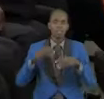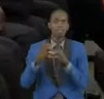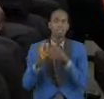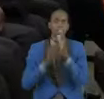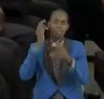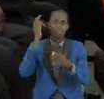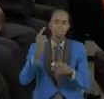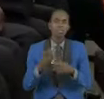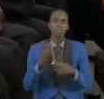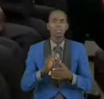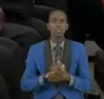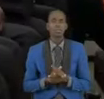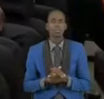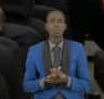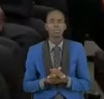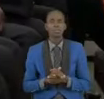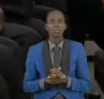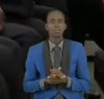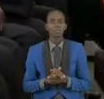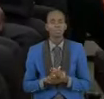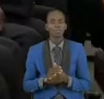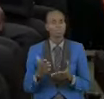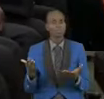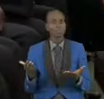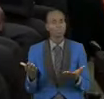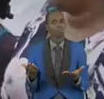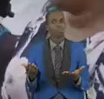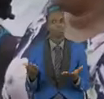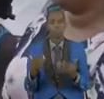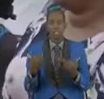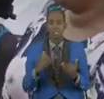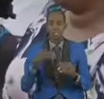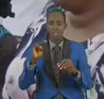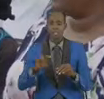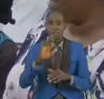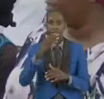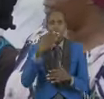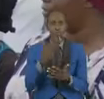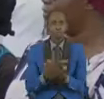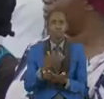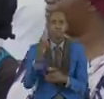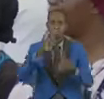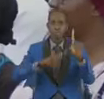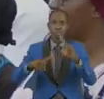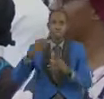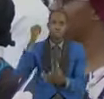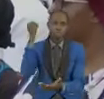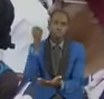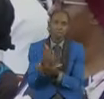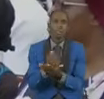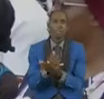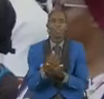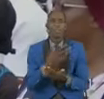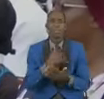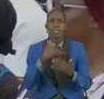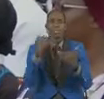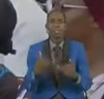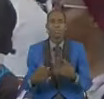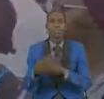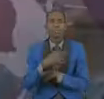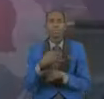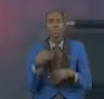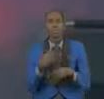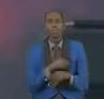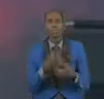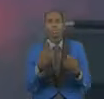name. Amen. I need a good amen now. Amen. And now today we come to the